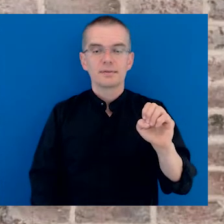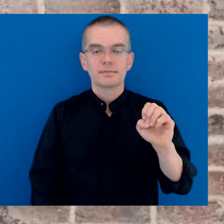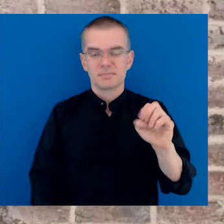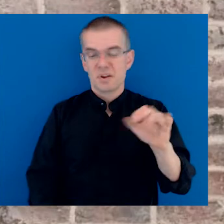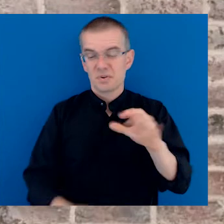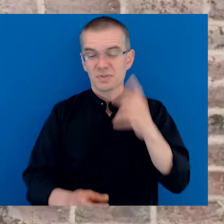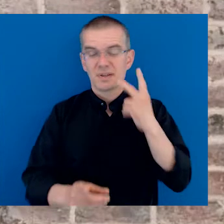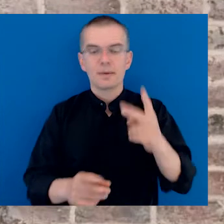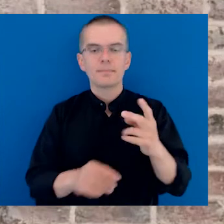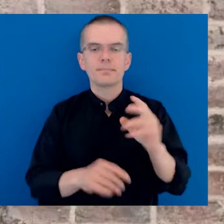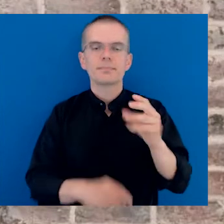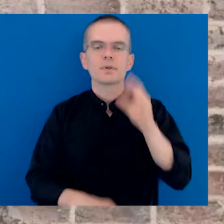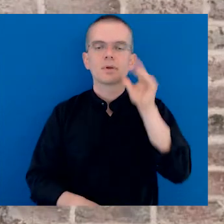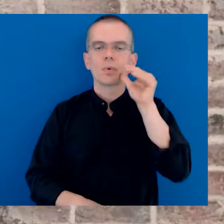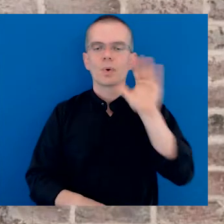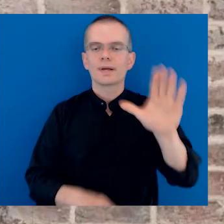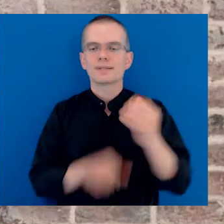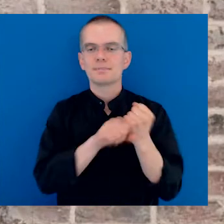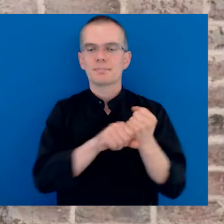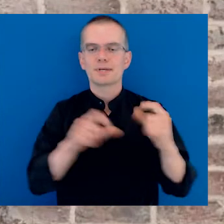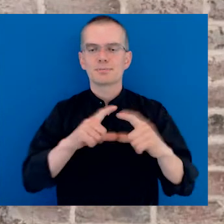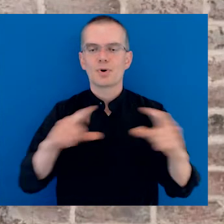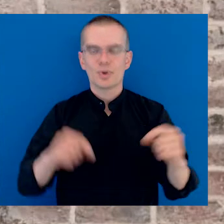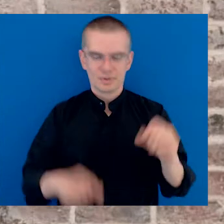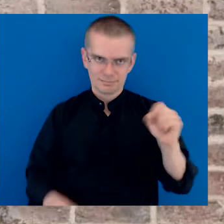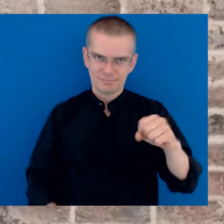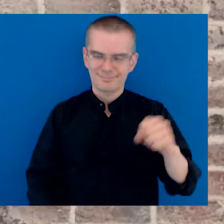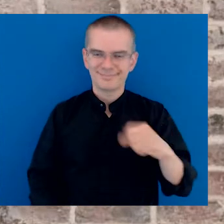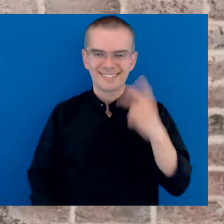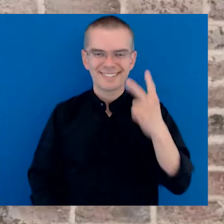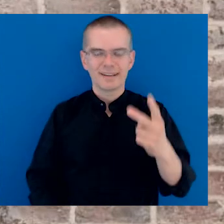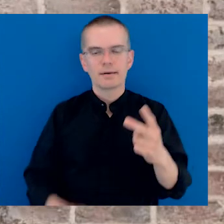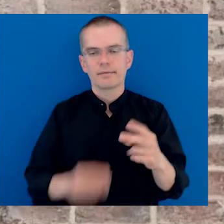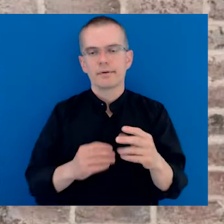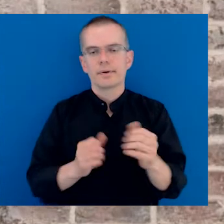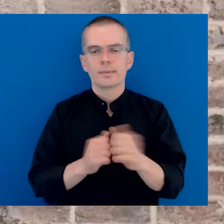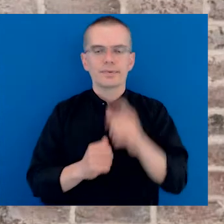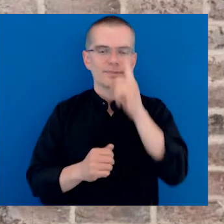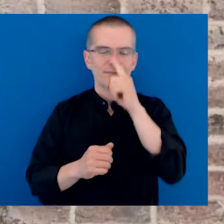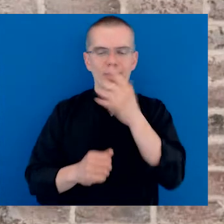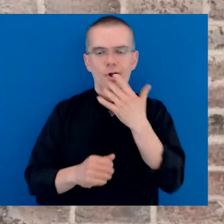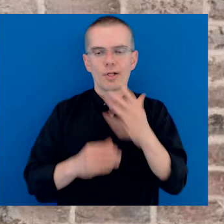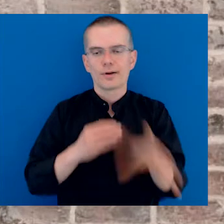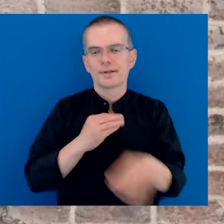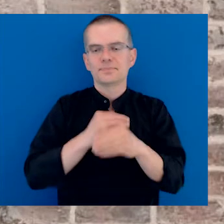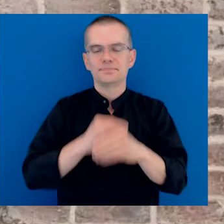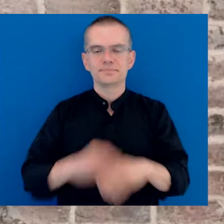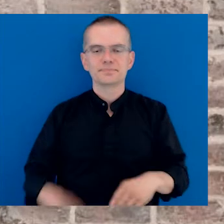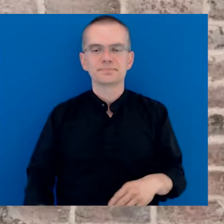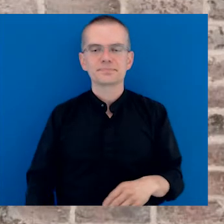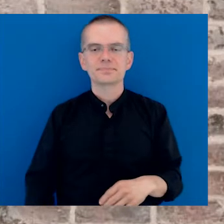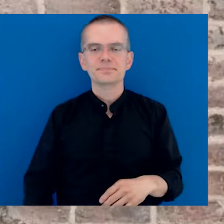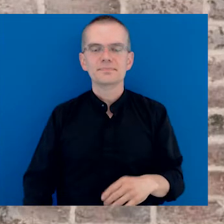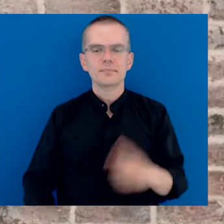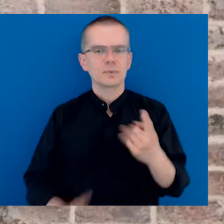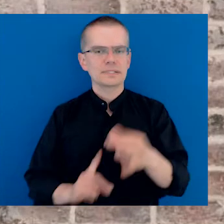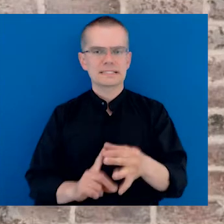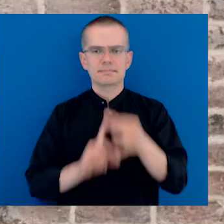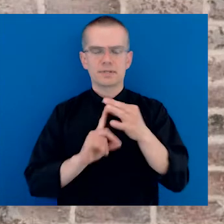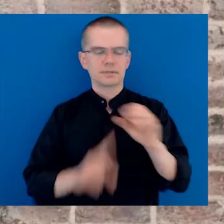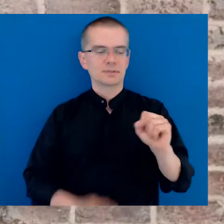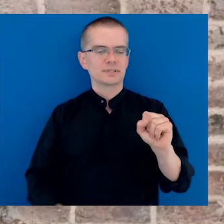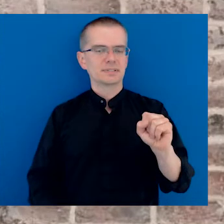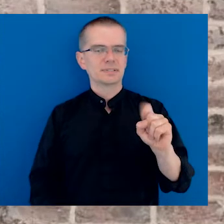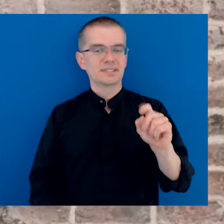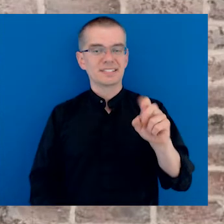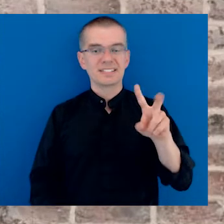is William Hoy's baseball card. Oh yeah. Yeah, kind of colorized. And this was a really special thing that my friend